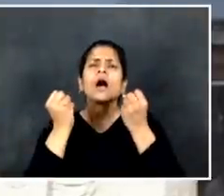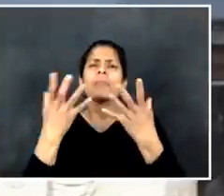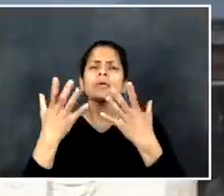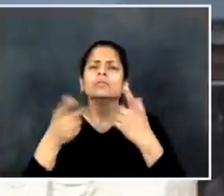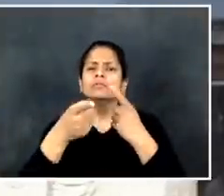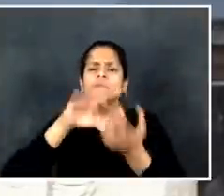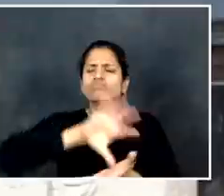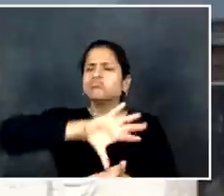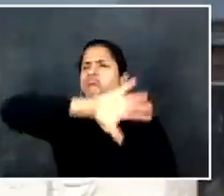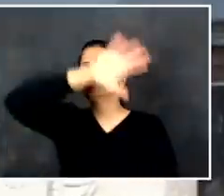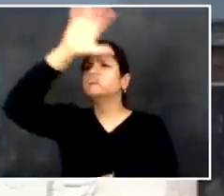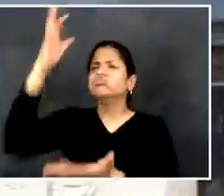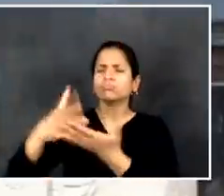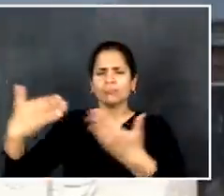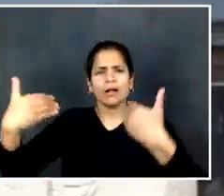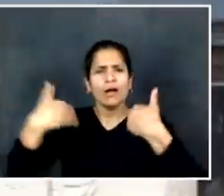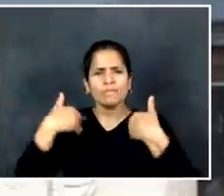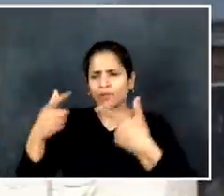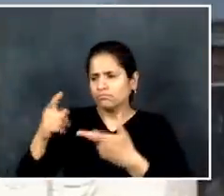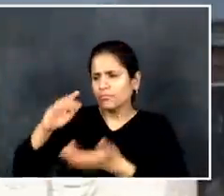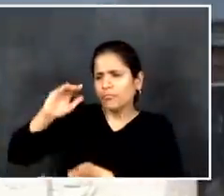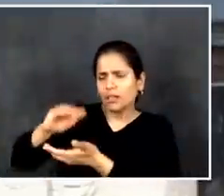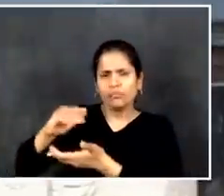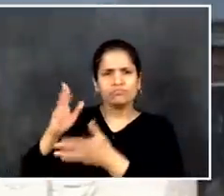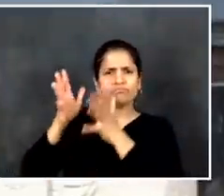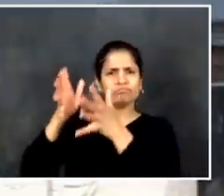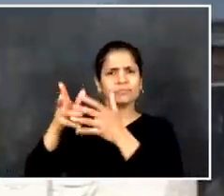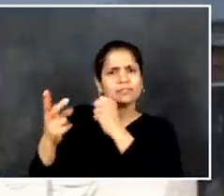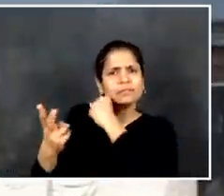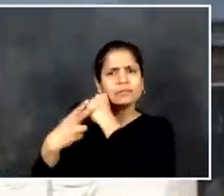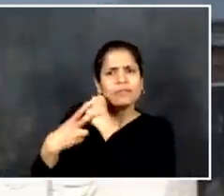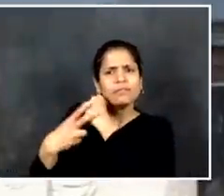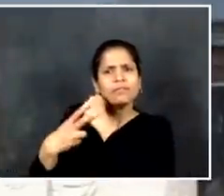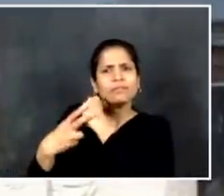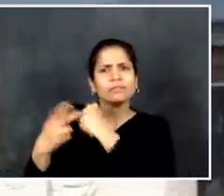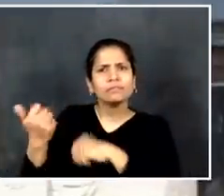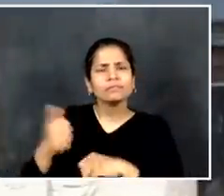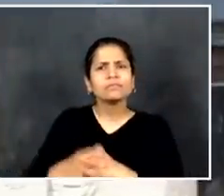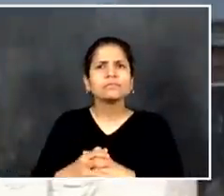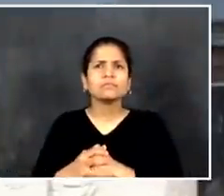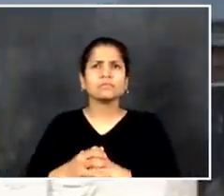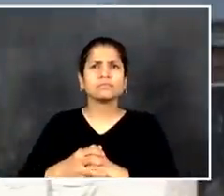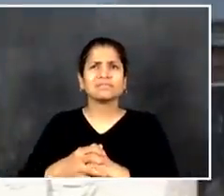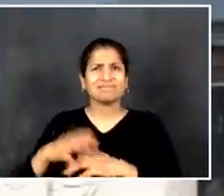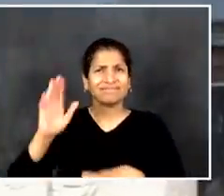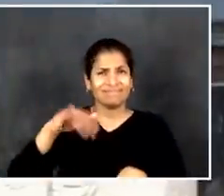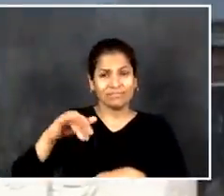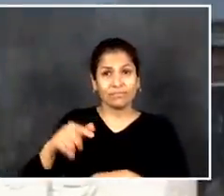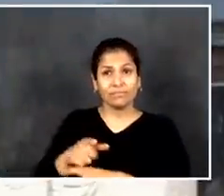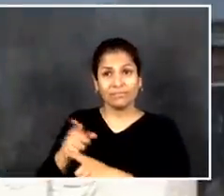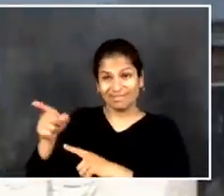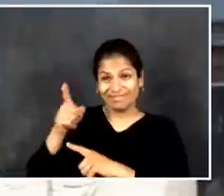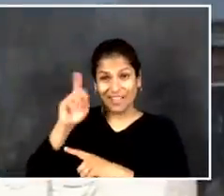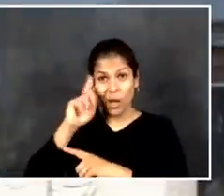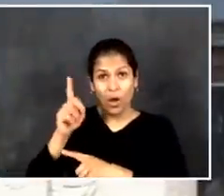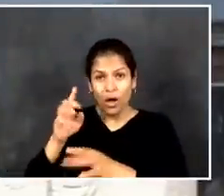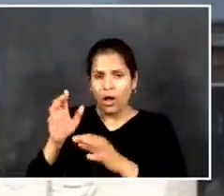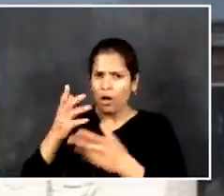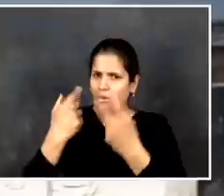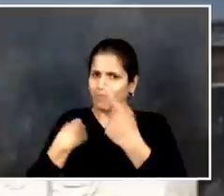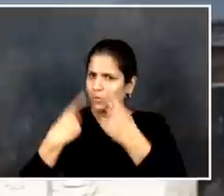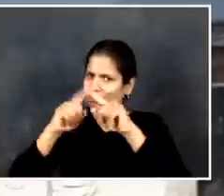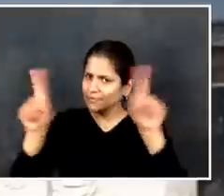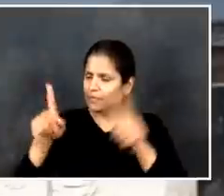is it all bridge ventilators that are going to be in the reserve, or are you going to put full-service ventilators in there as well? So we're going to put a lot of